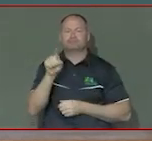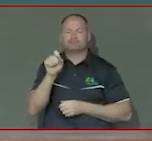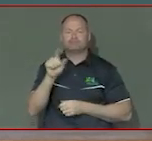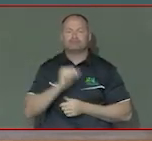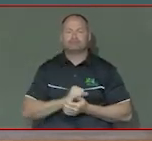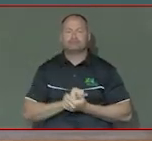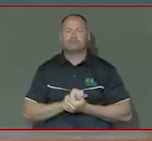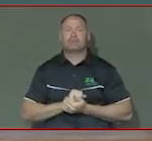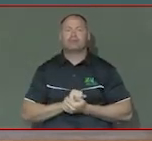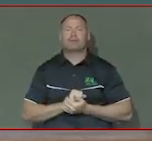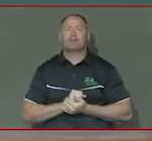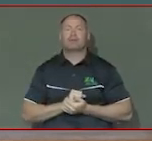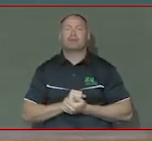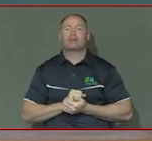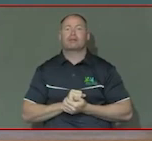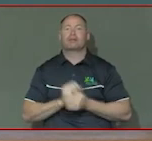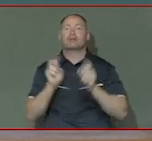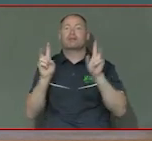profitability.